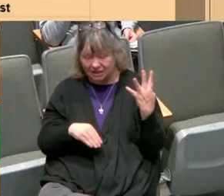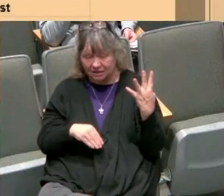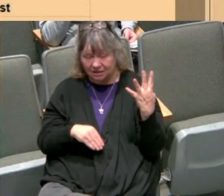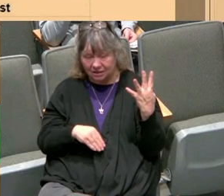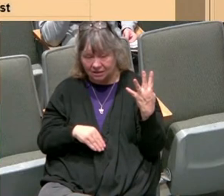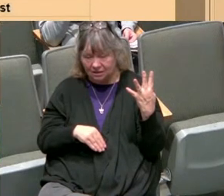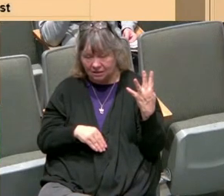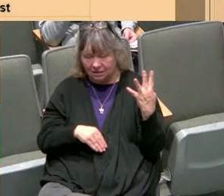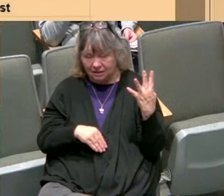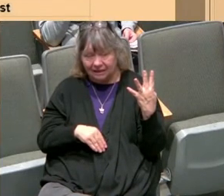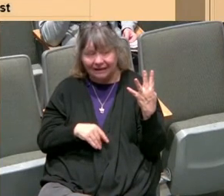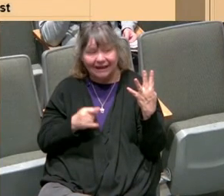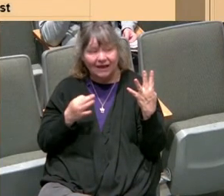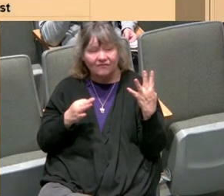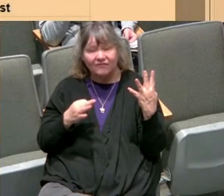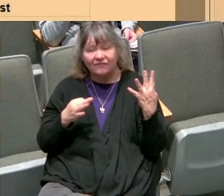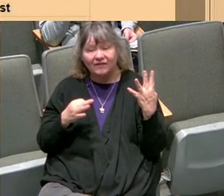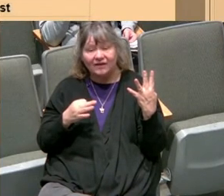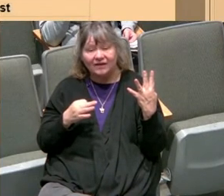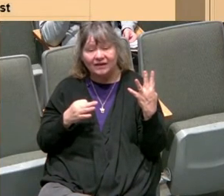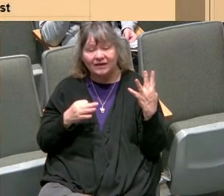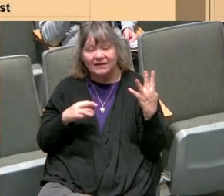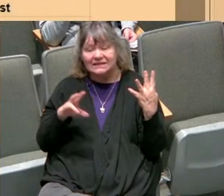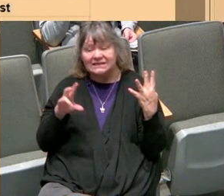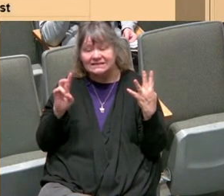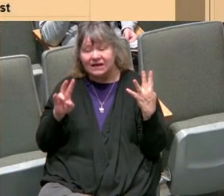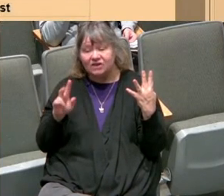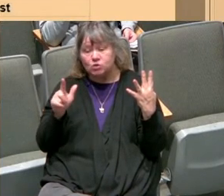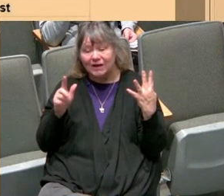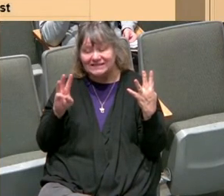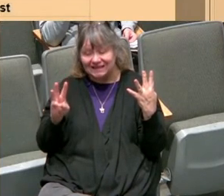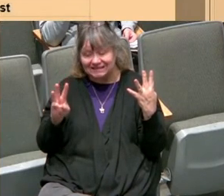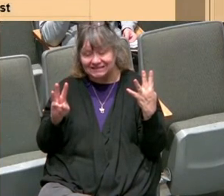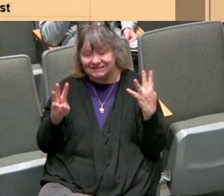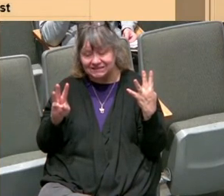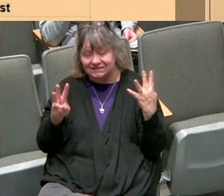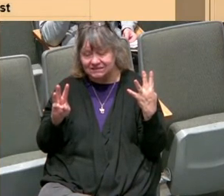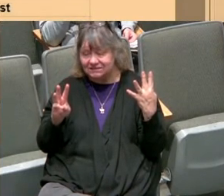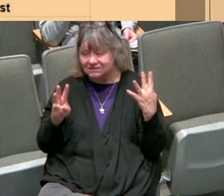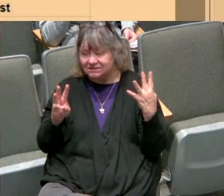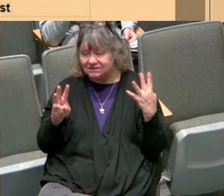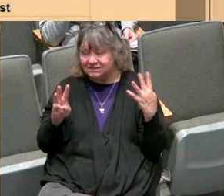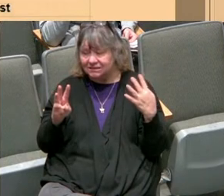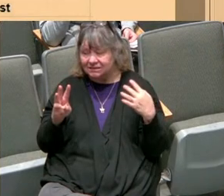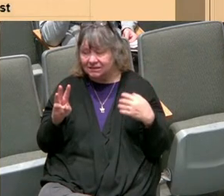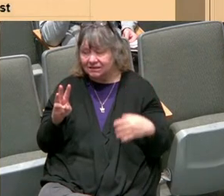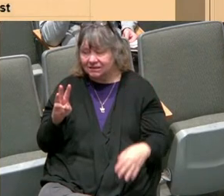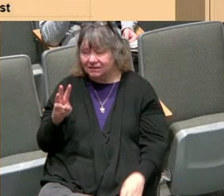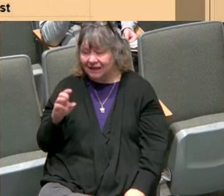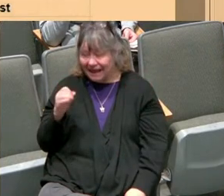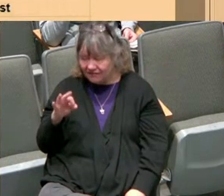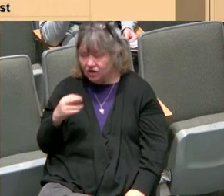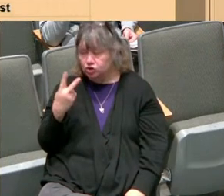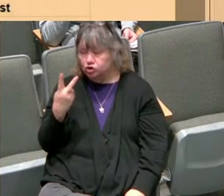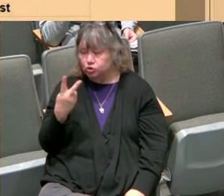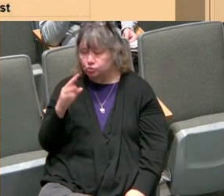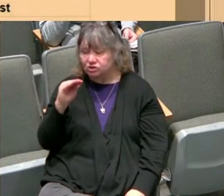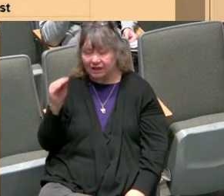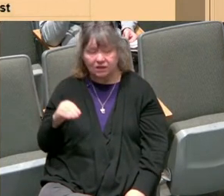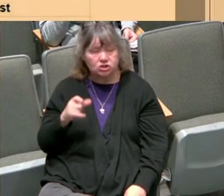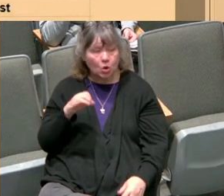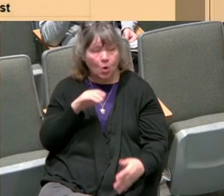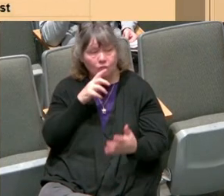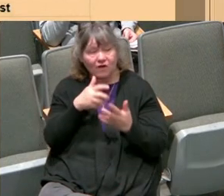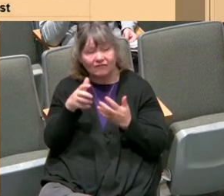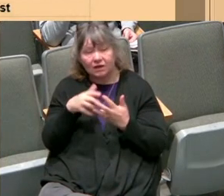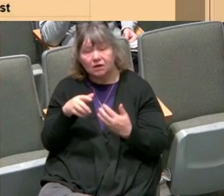and uh half of that 726 number in 10 in the upper block if you get two percent so this